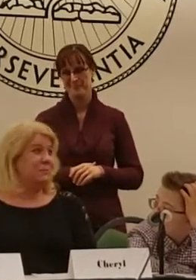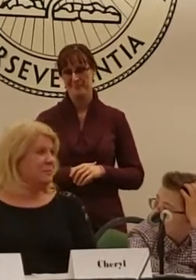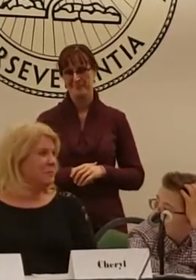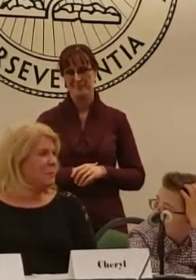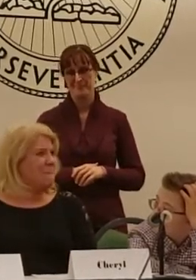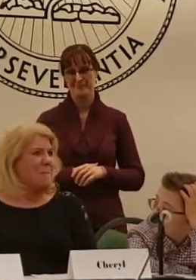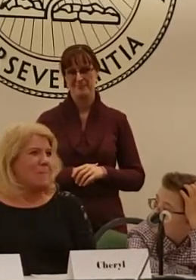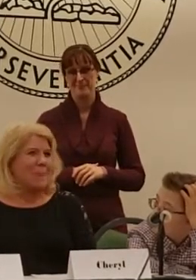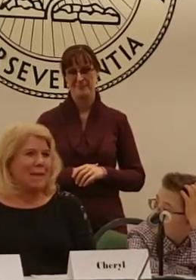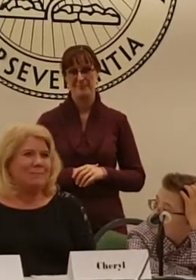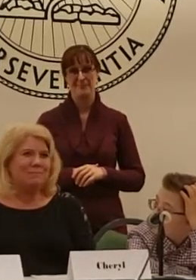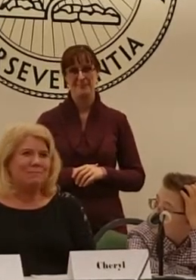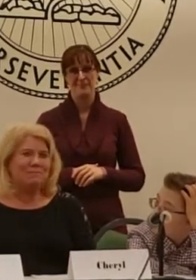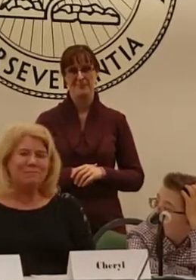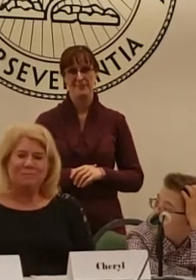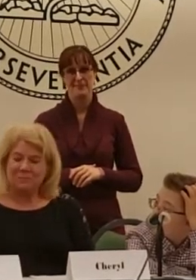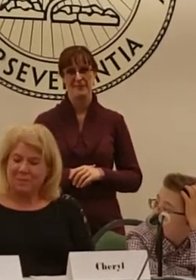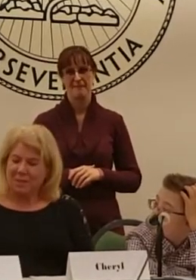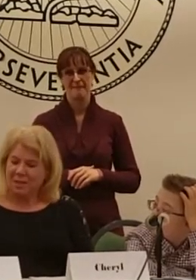are.